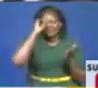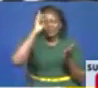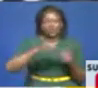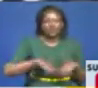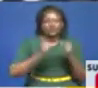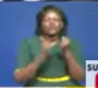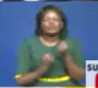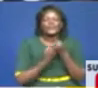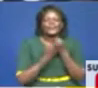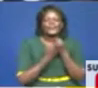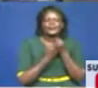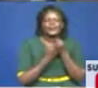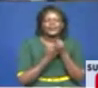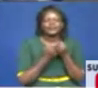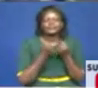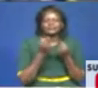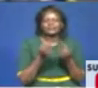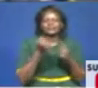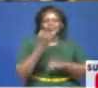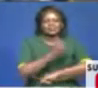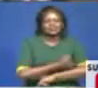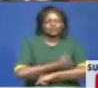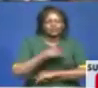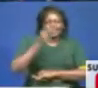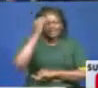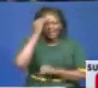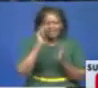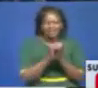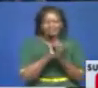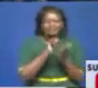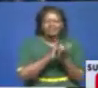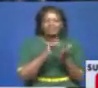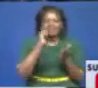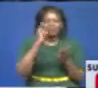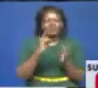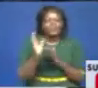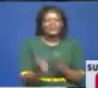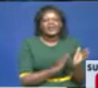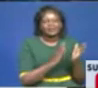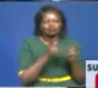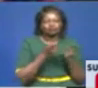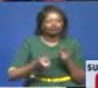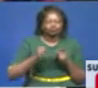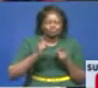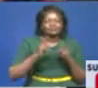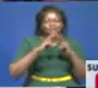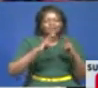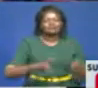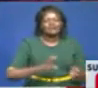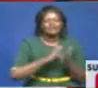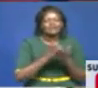supporting such institutions of higher learning, and that the Kenya Kwanza plan is to increase research funding